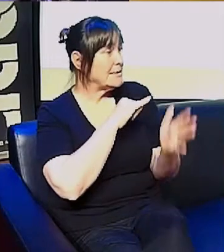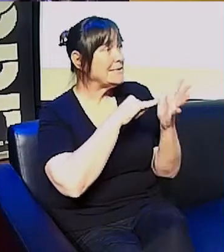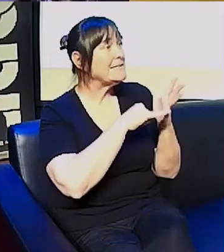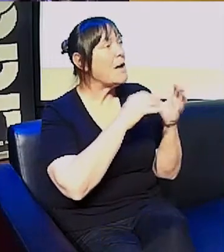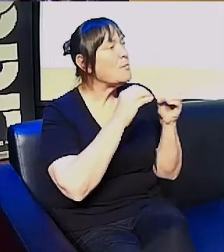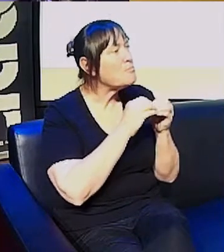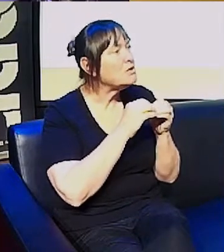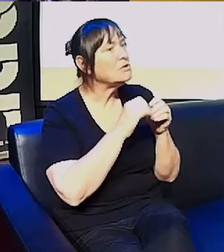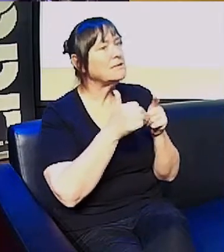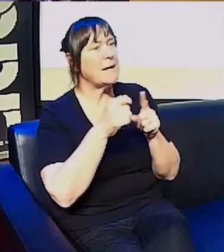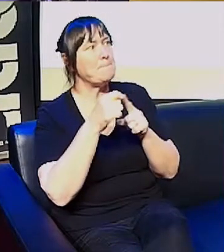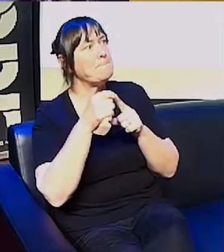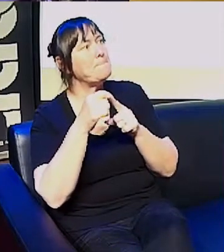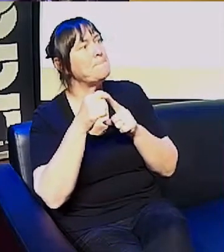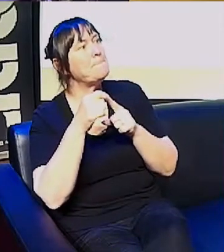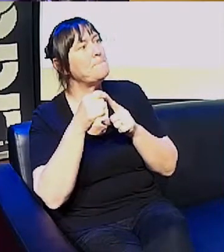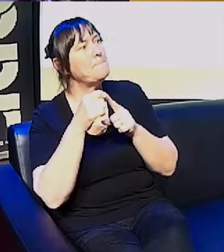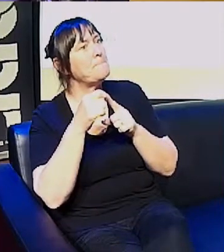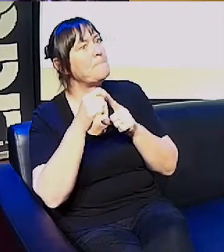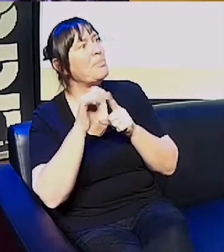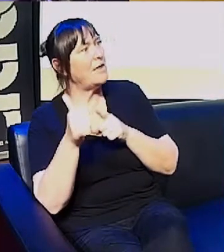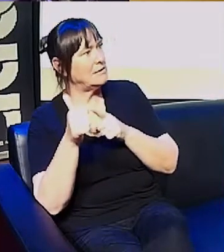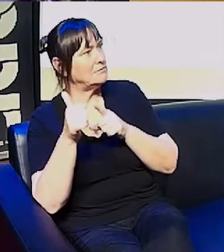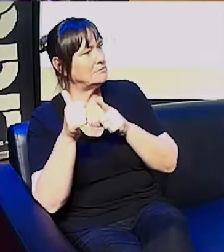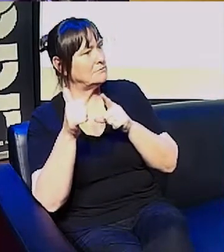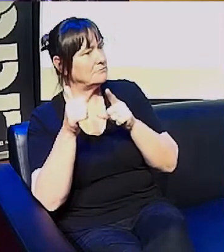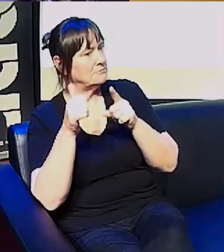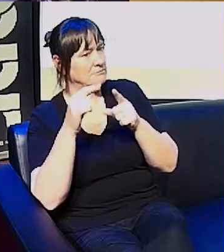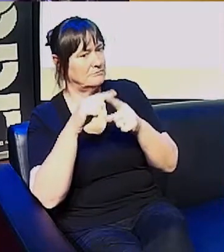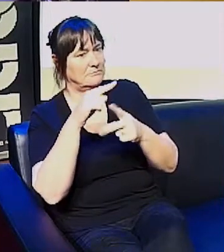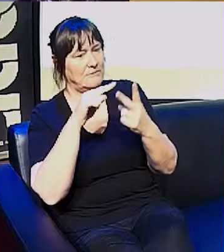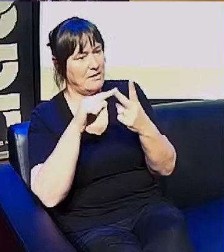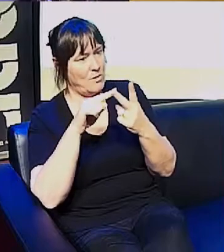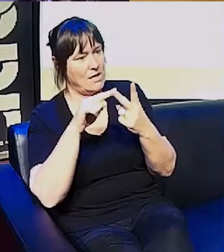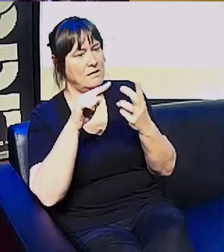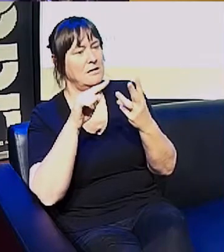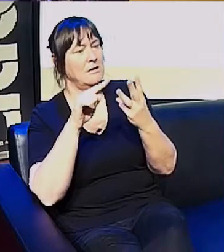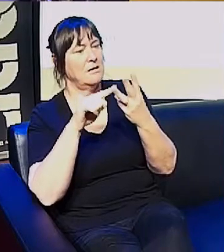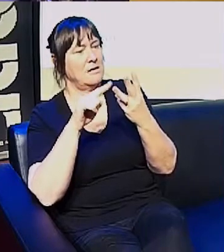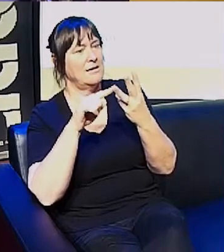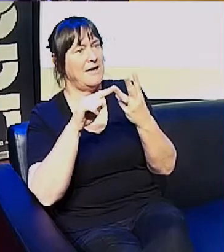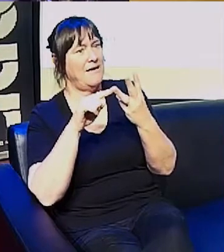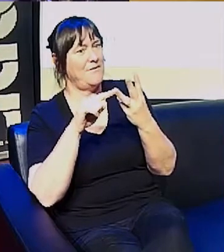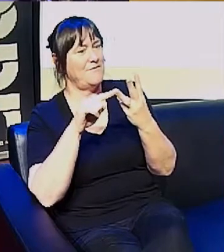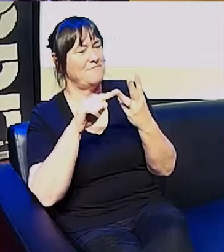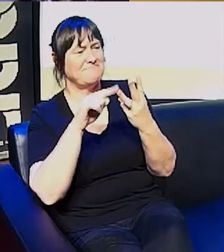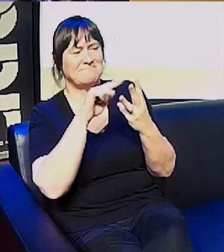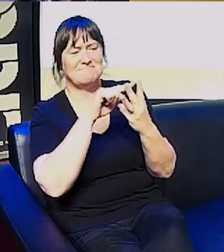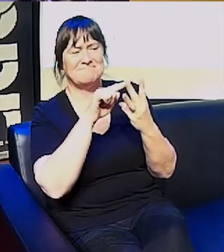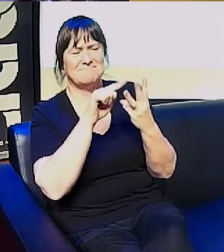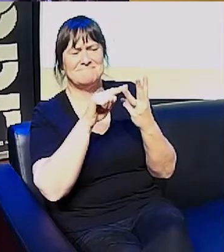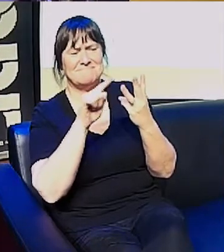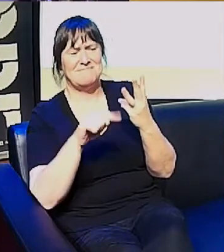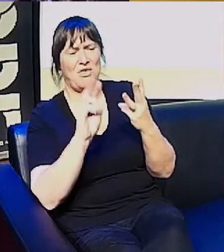was Todd and Nikki, and now we seem to have brought back the old guard. We've got Judith and Jerry. All of this has passed within